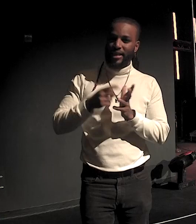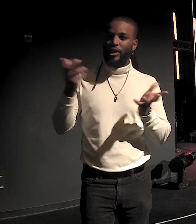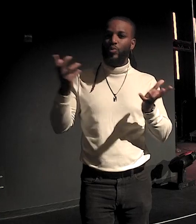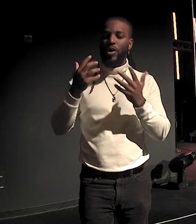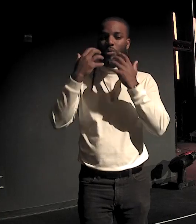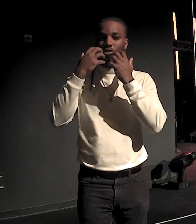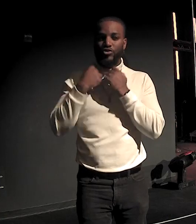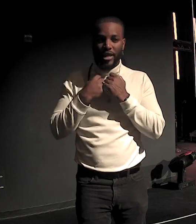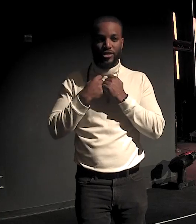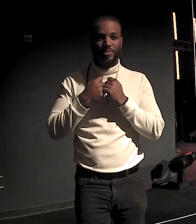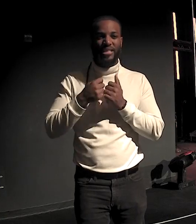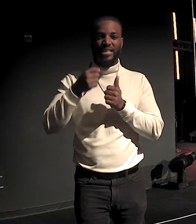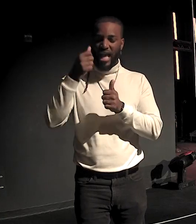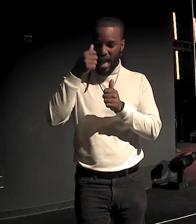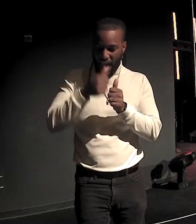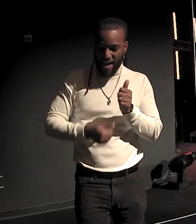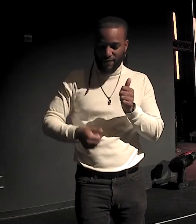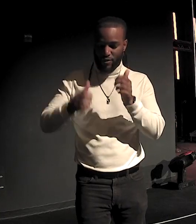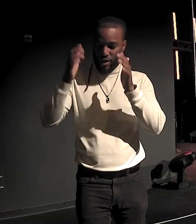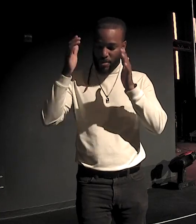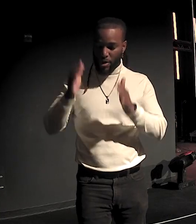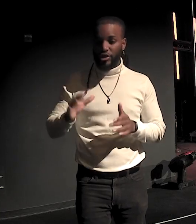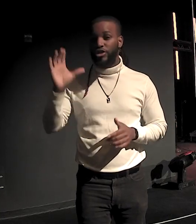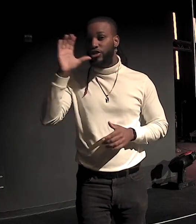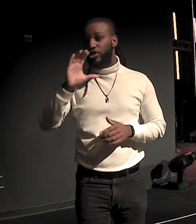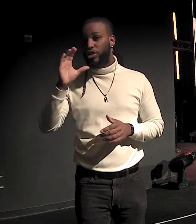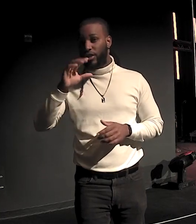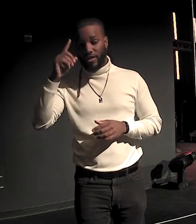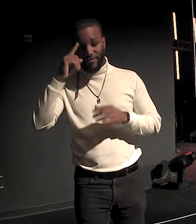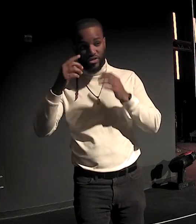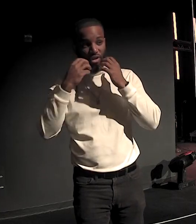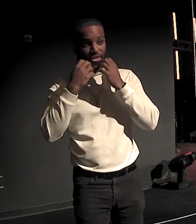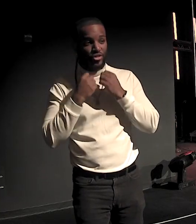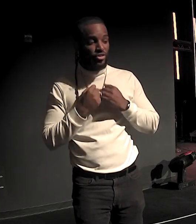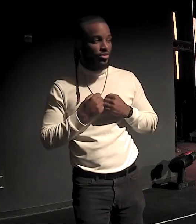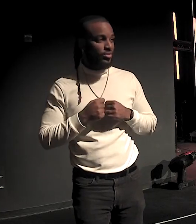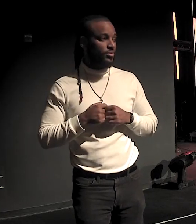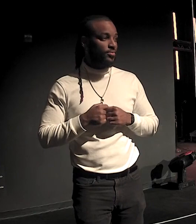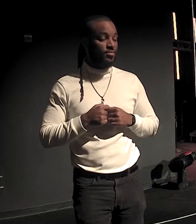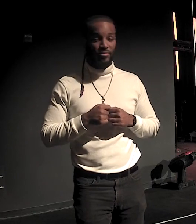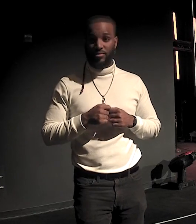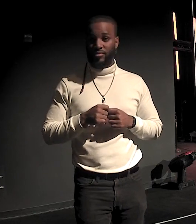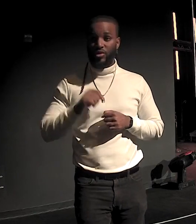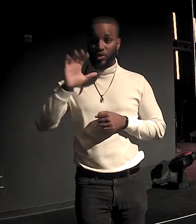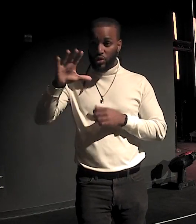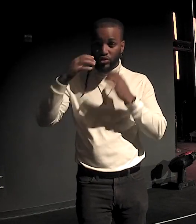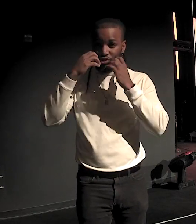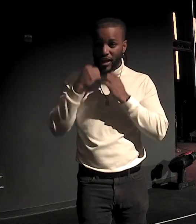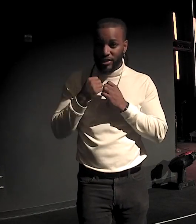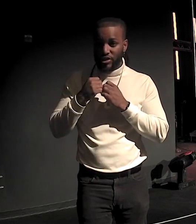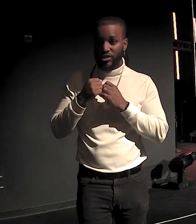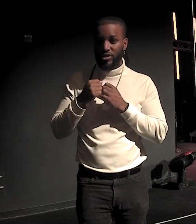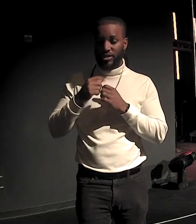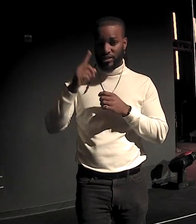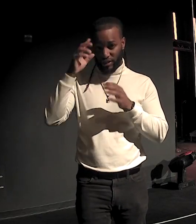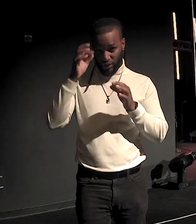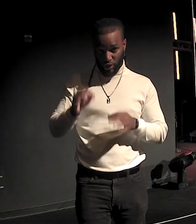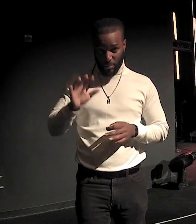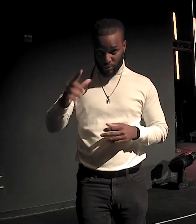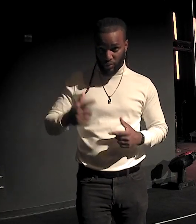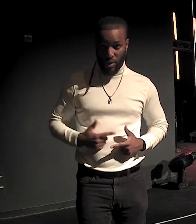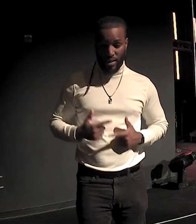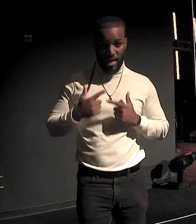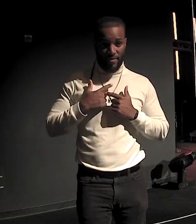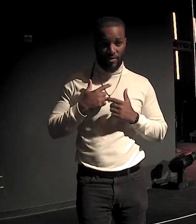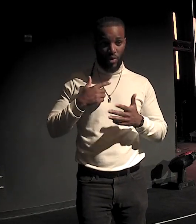treasure because every person is looking for treasure. And your treasure determines your life.